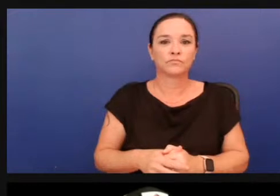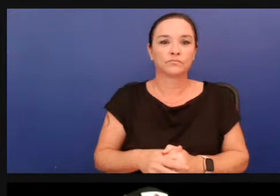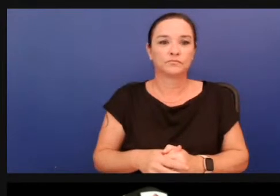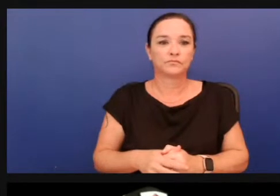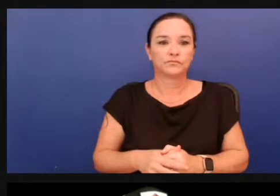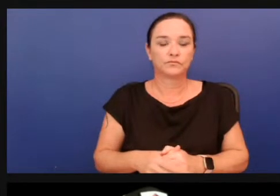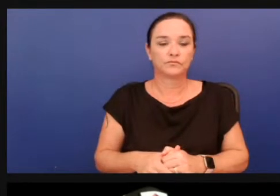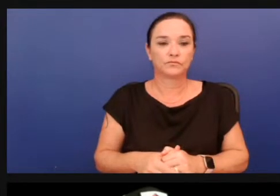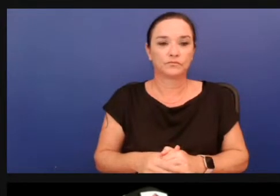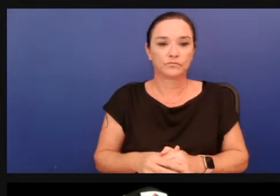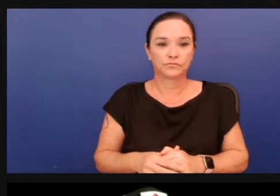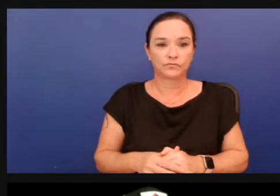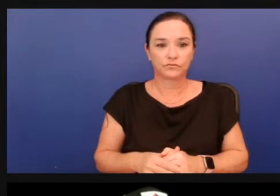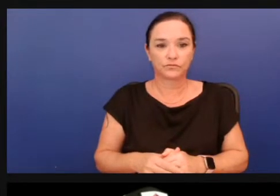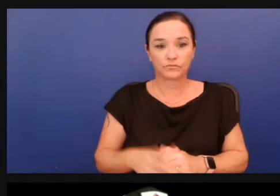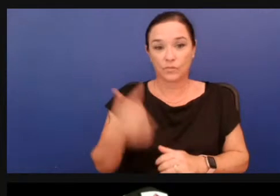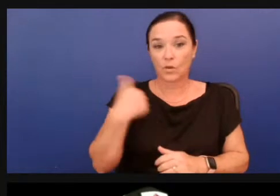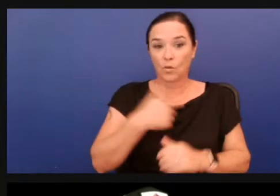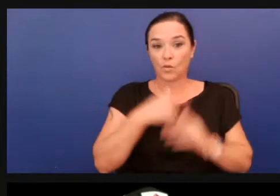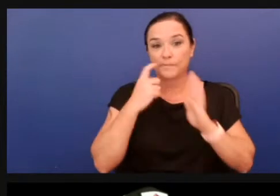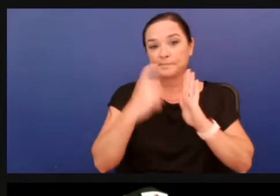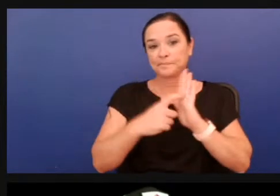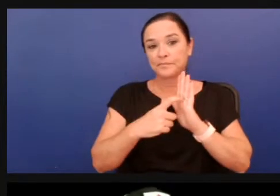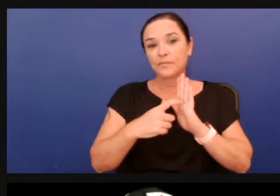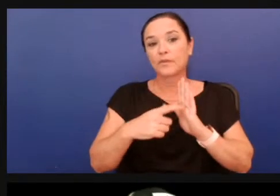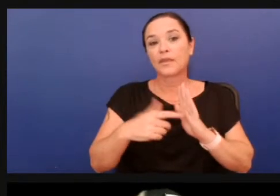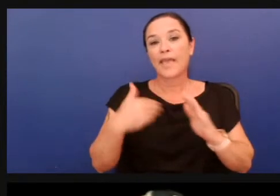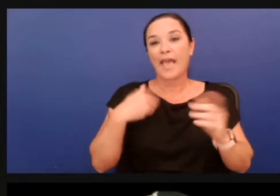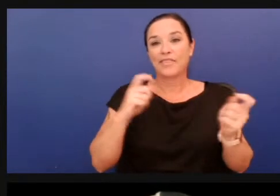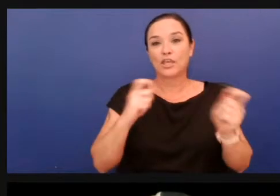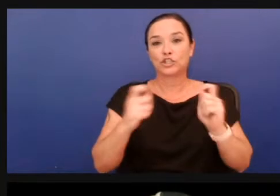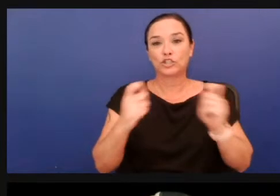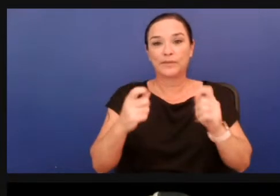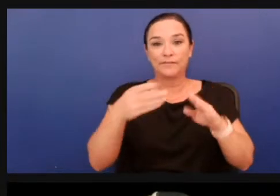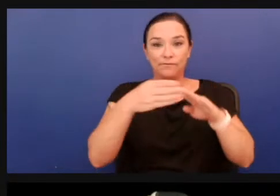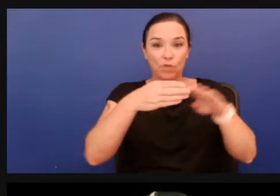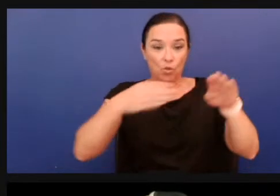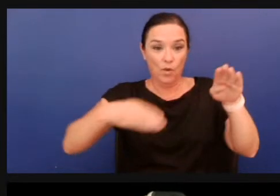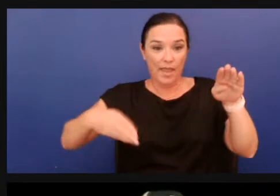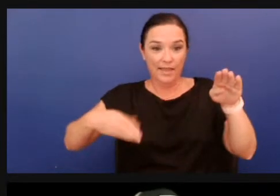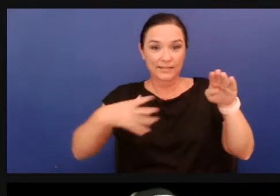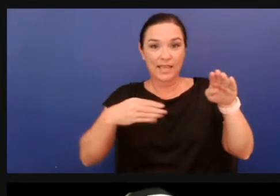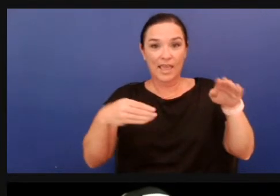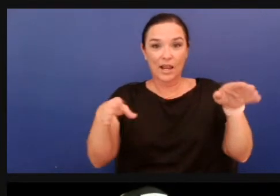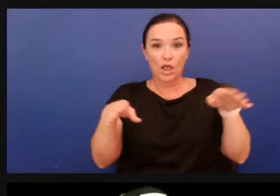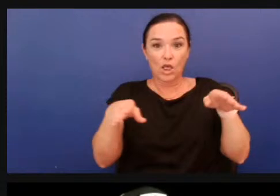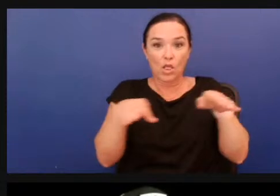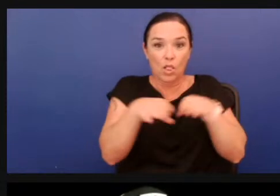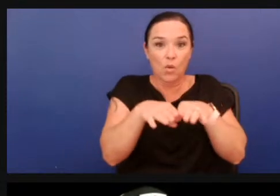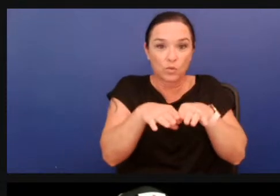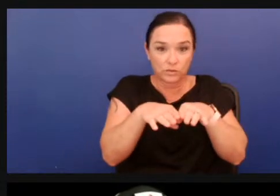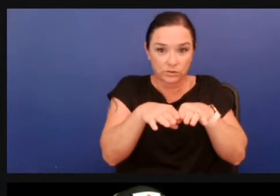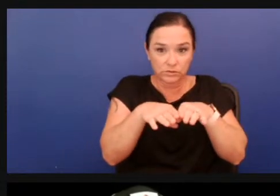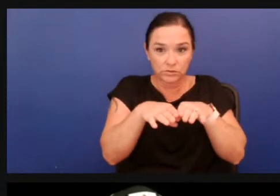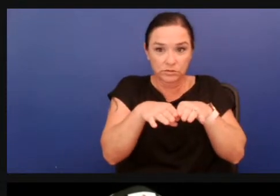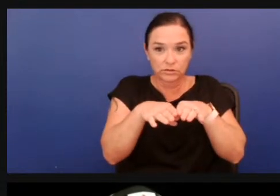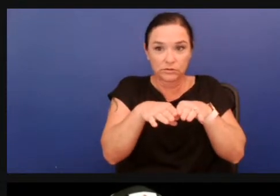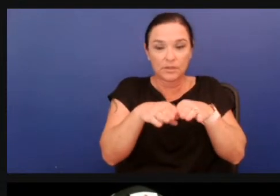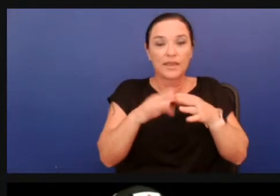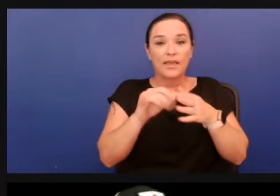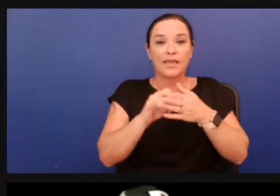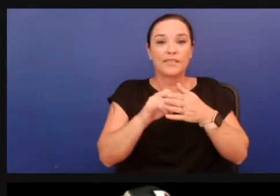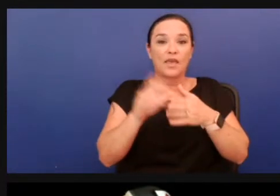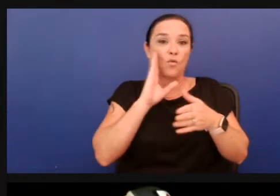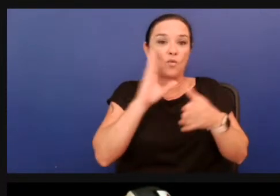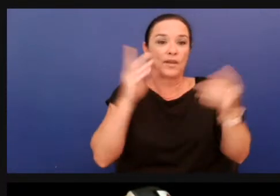so they do note that there was adjustment of the cracks kind of closing. That would be expected if